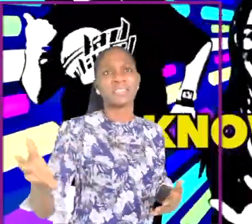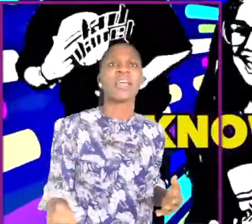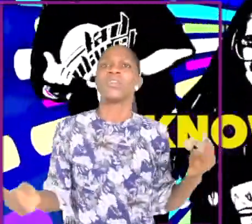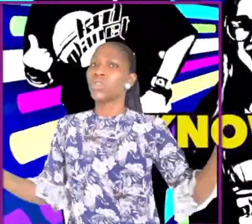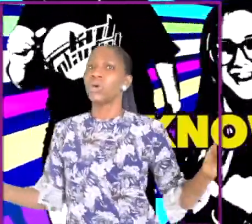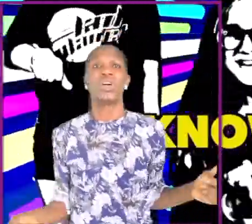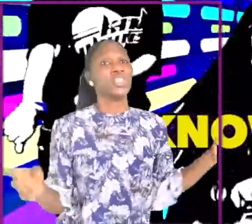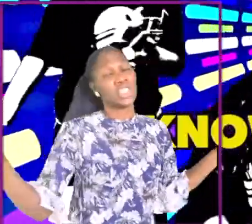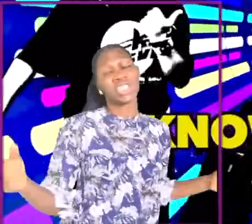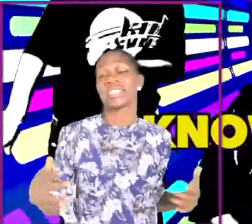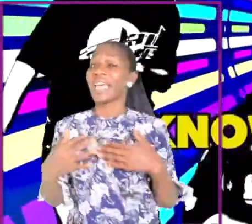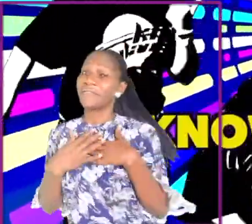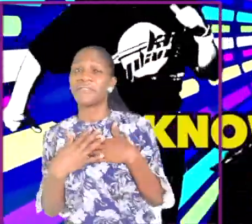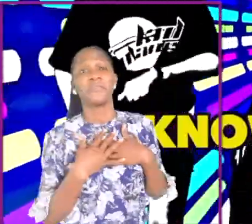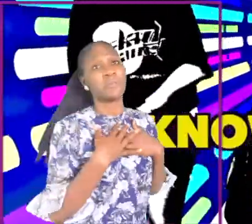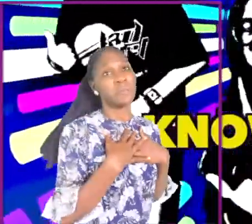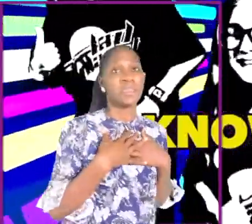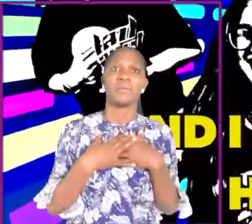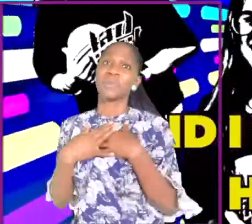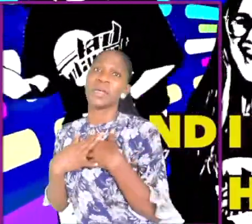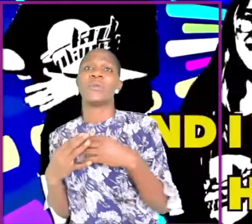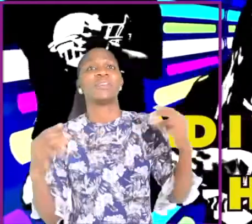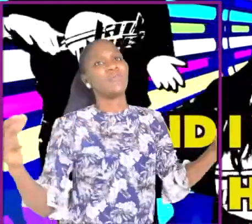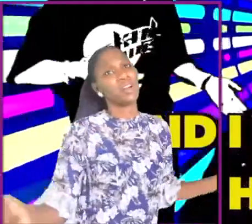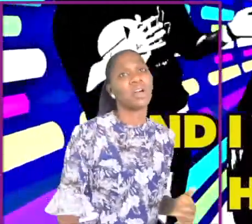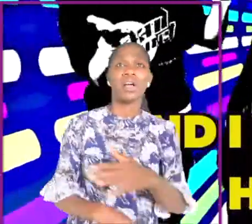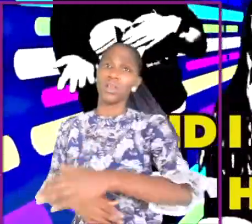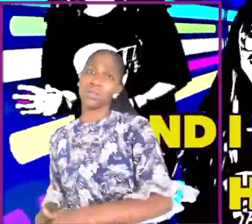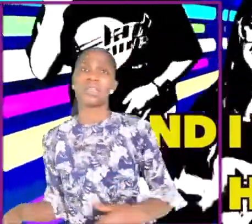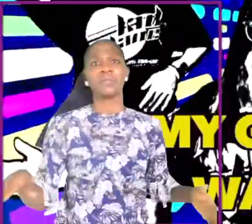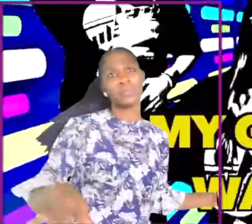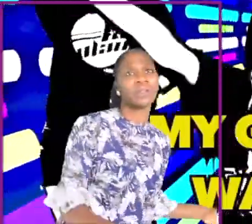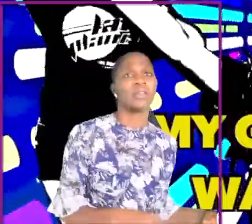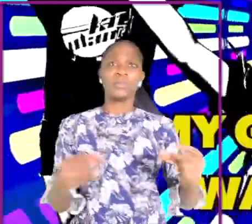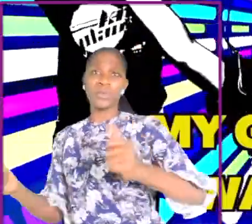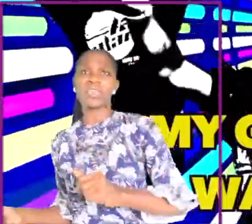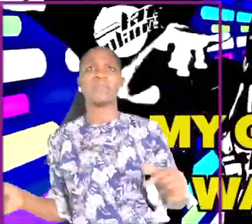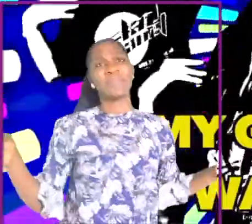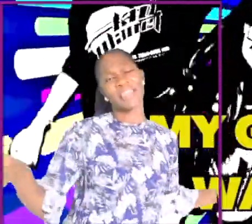Jesus died for me, and I will follow him now.